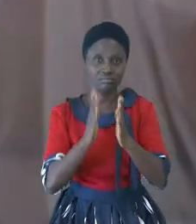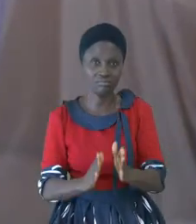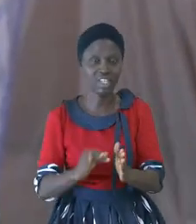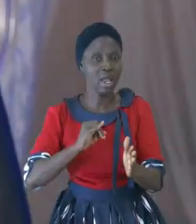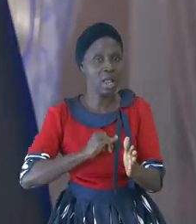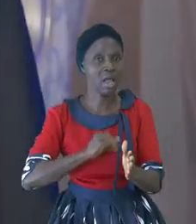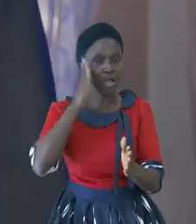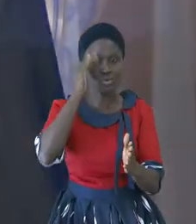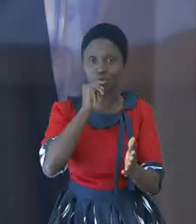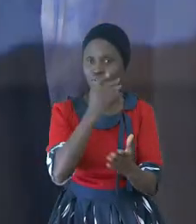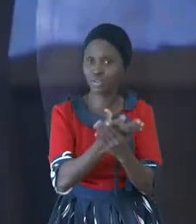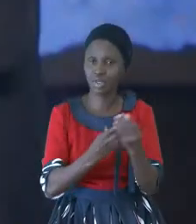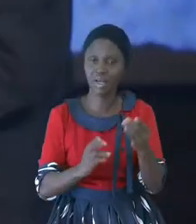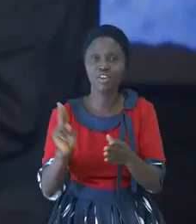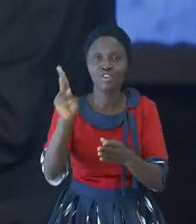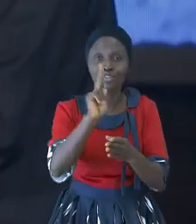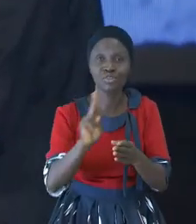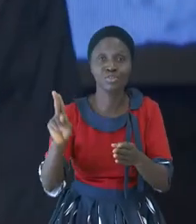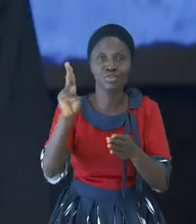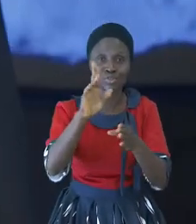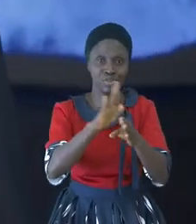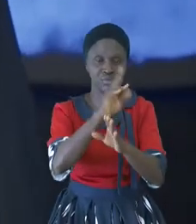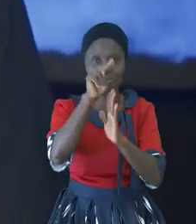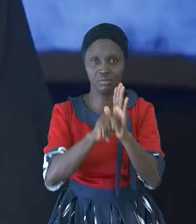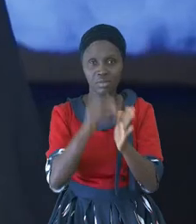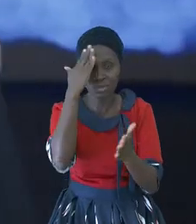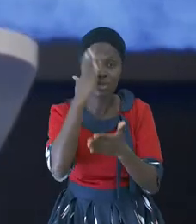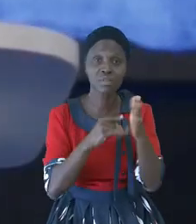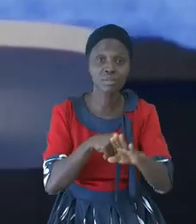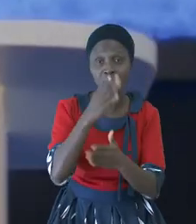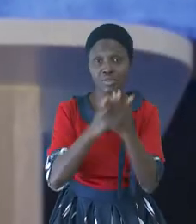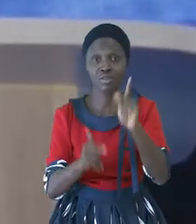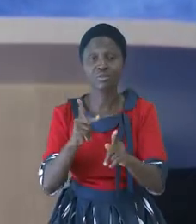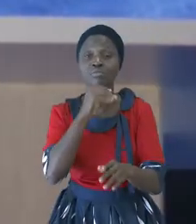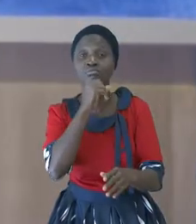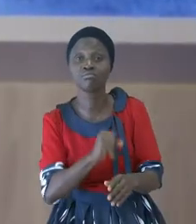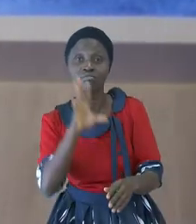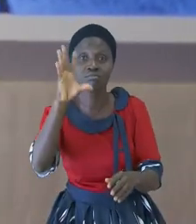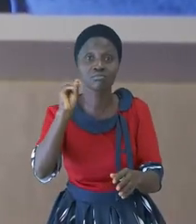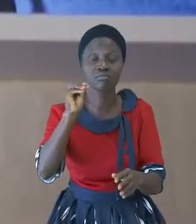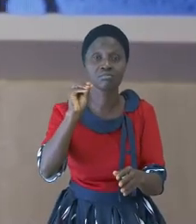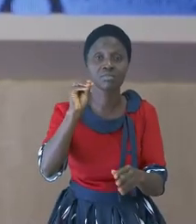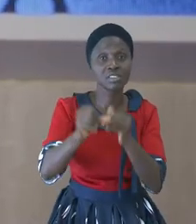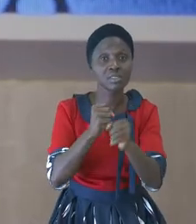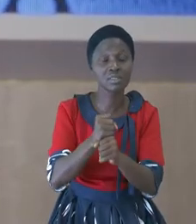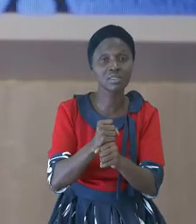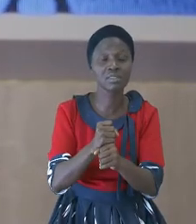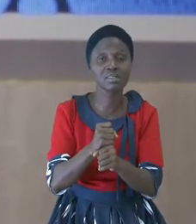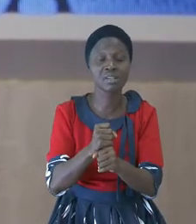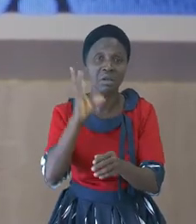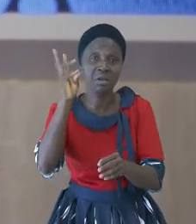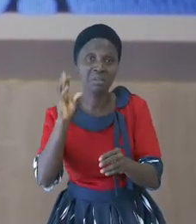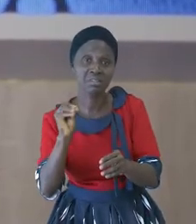youthfulness. You know, sometimes some people get to 50 or 55 or 60 and then